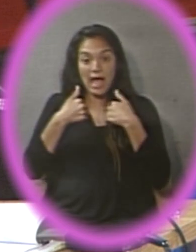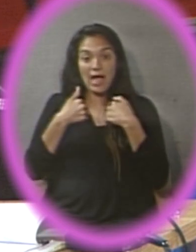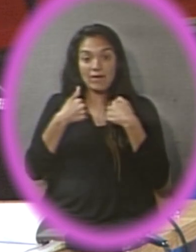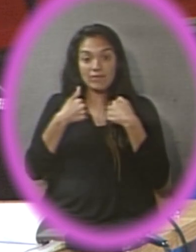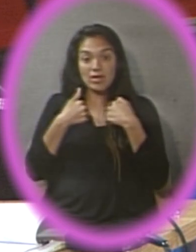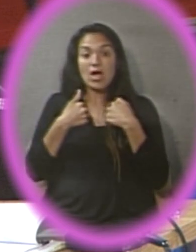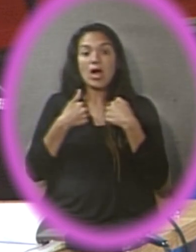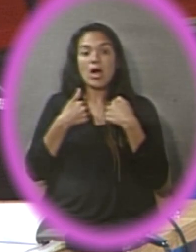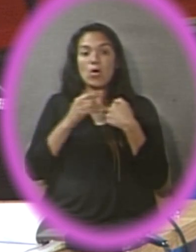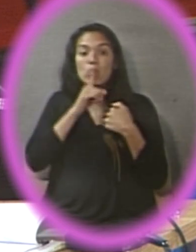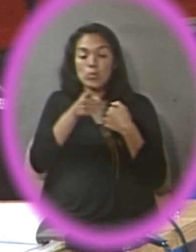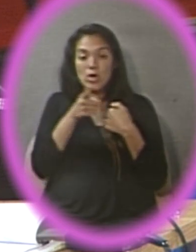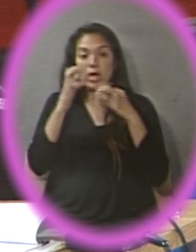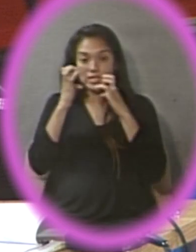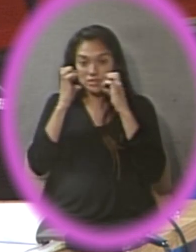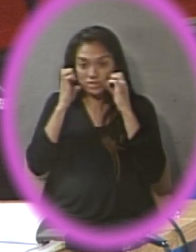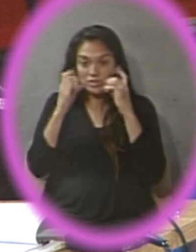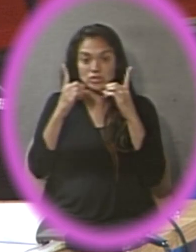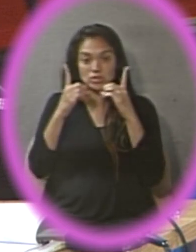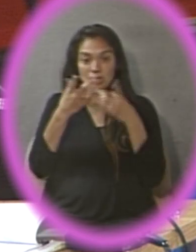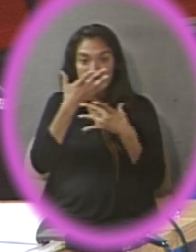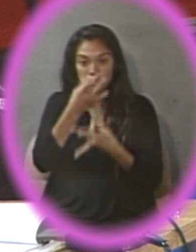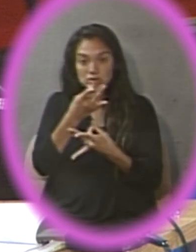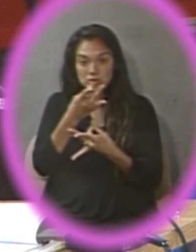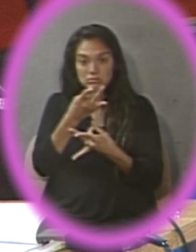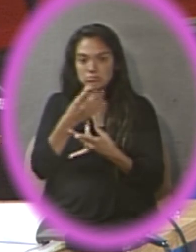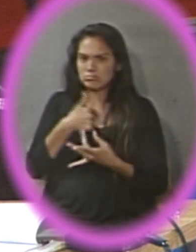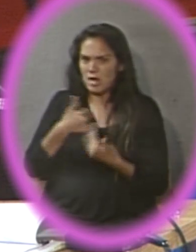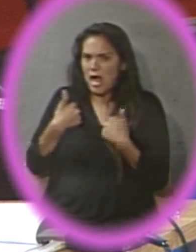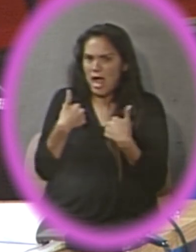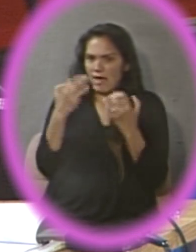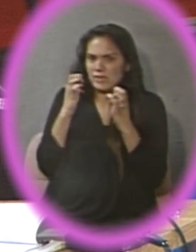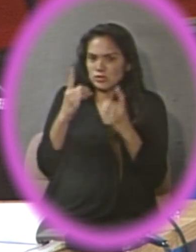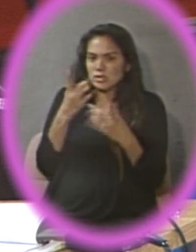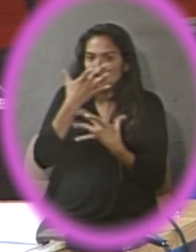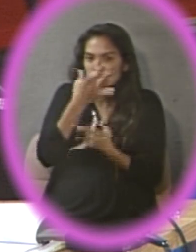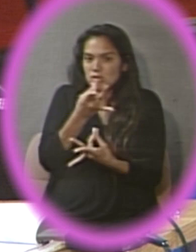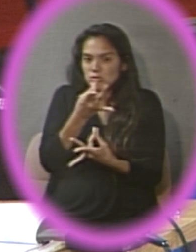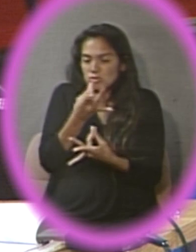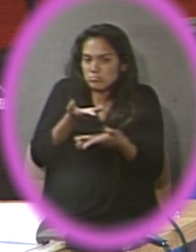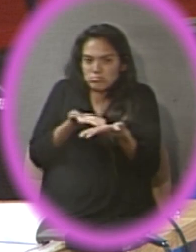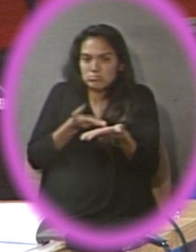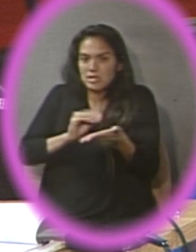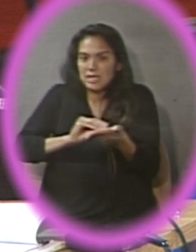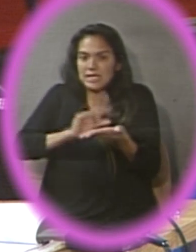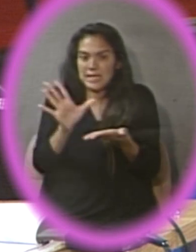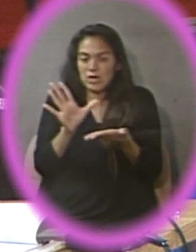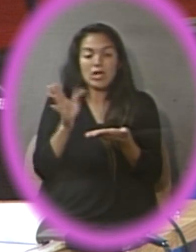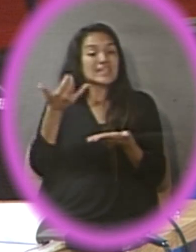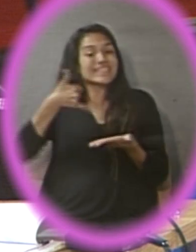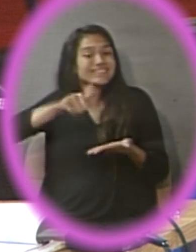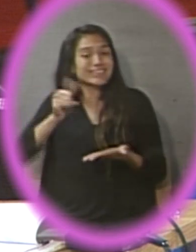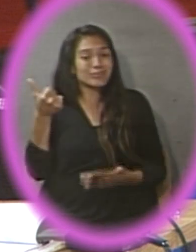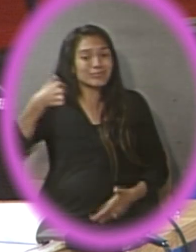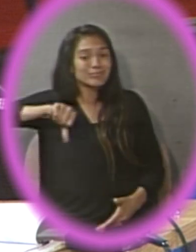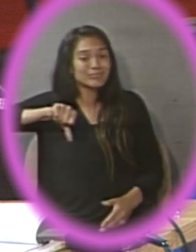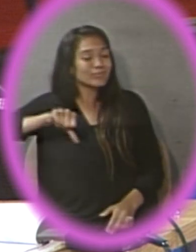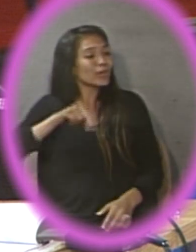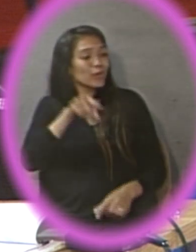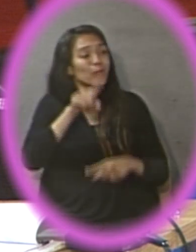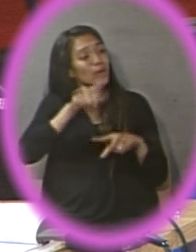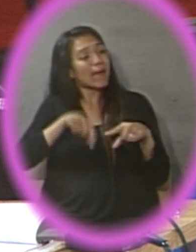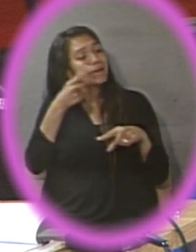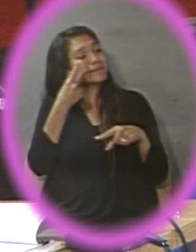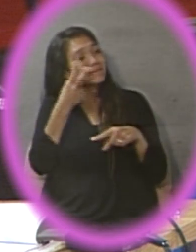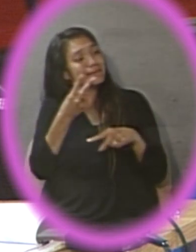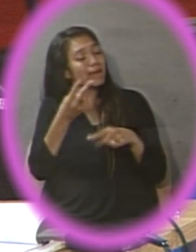educational interest. I have an educational interest. It's very clearly stated, and I'm still being denied student